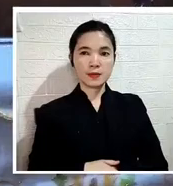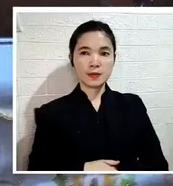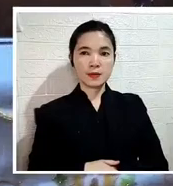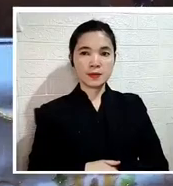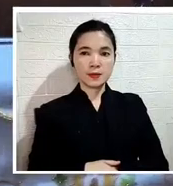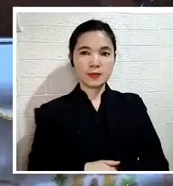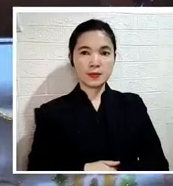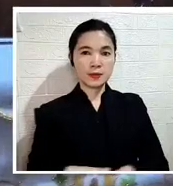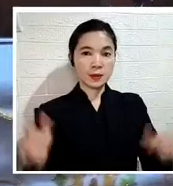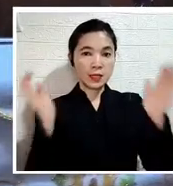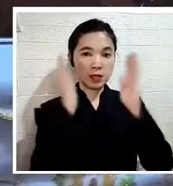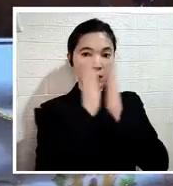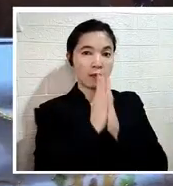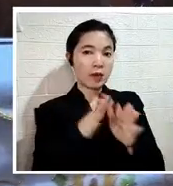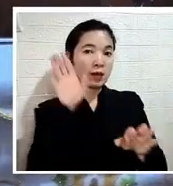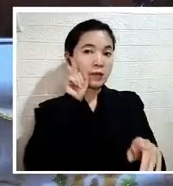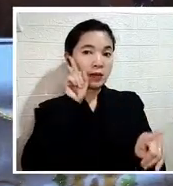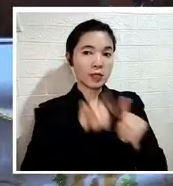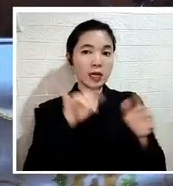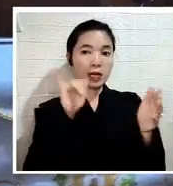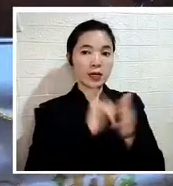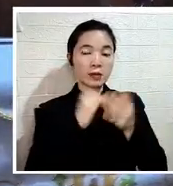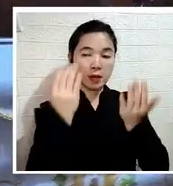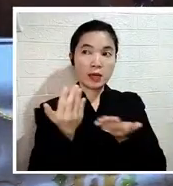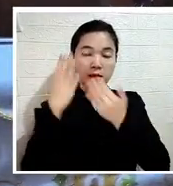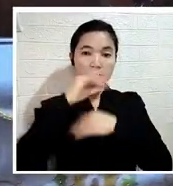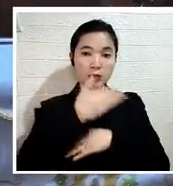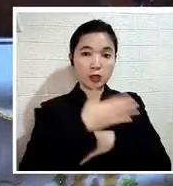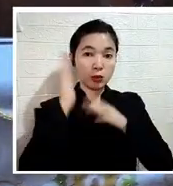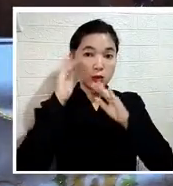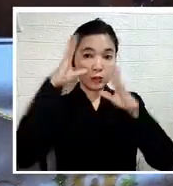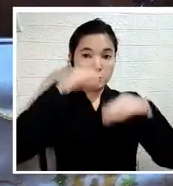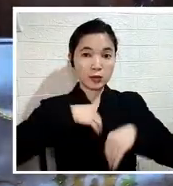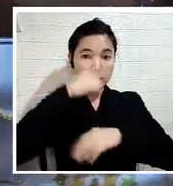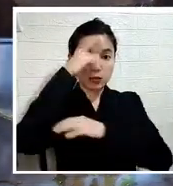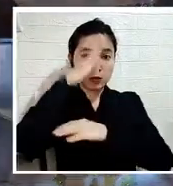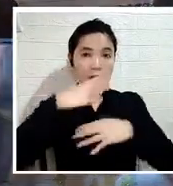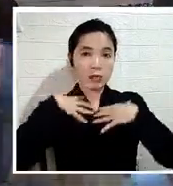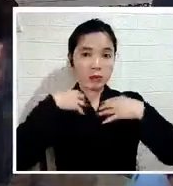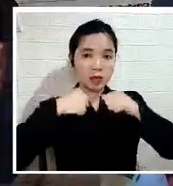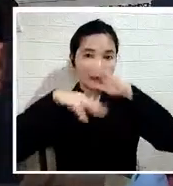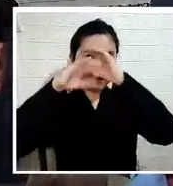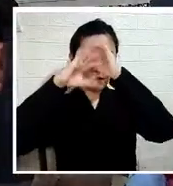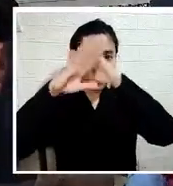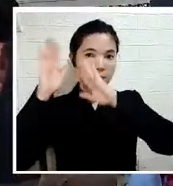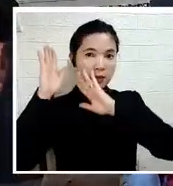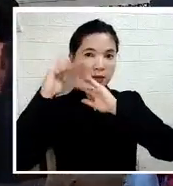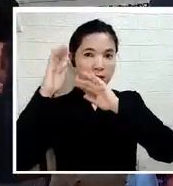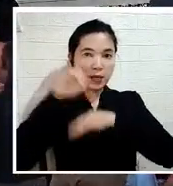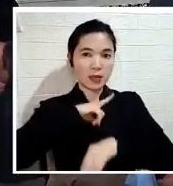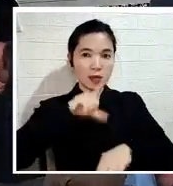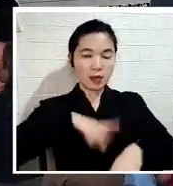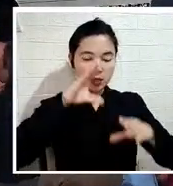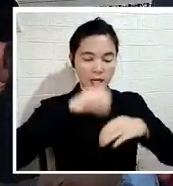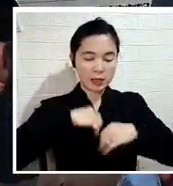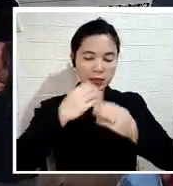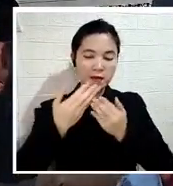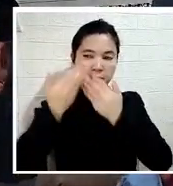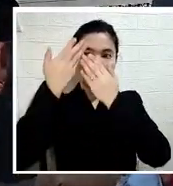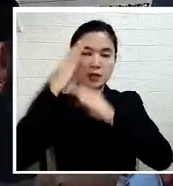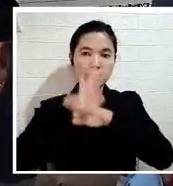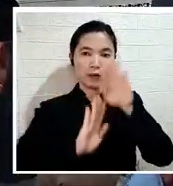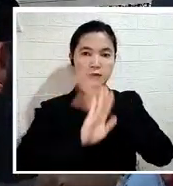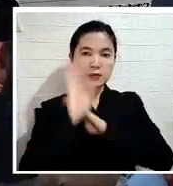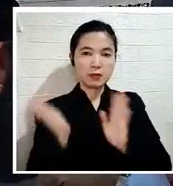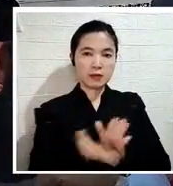Pray, brethren, that the sacrifice and yours may be acceptable to God, the Almighty Father. May the Lord accept the sacrifice through the hands for the praise